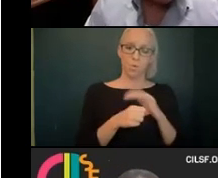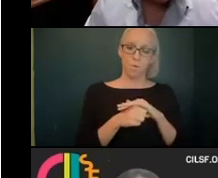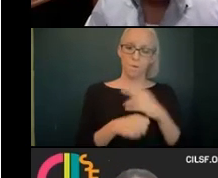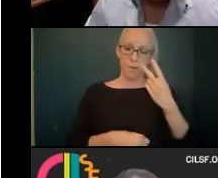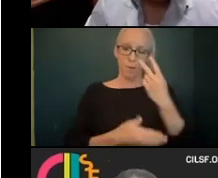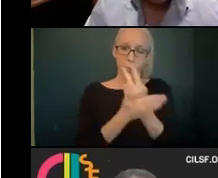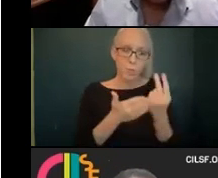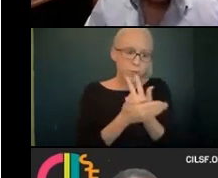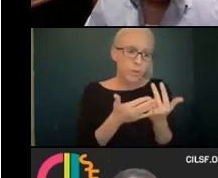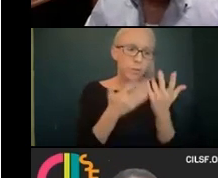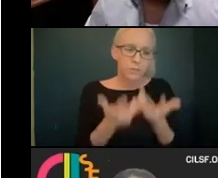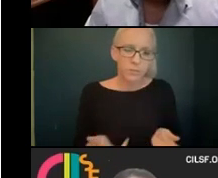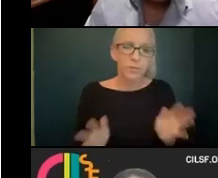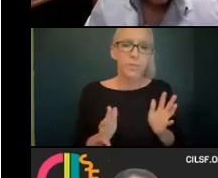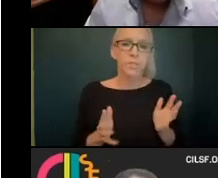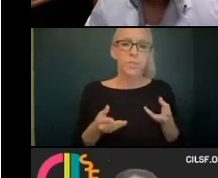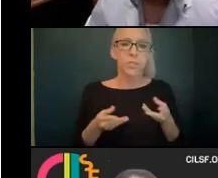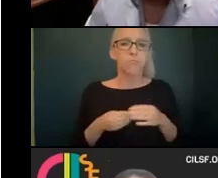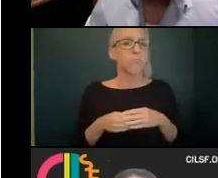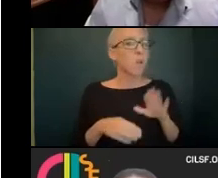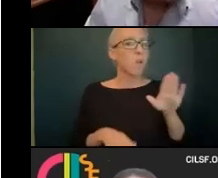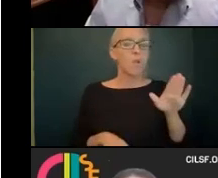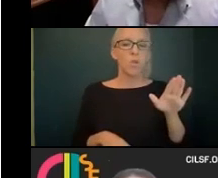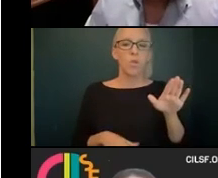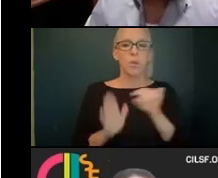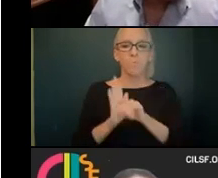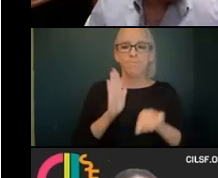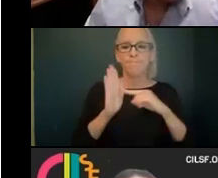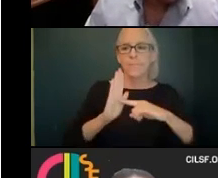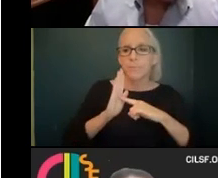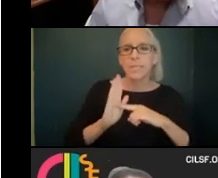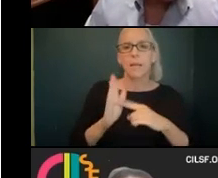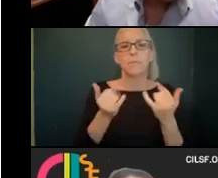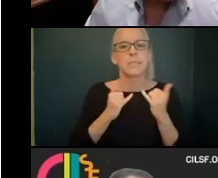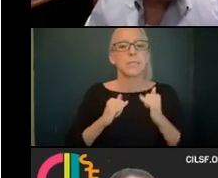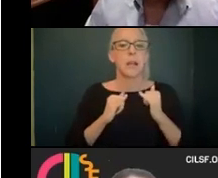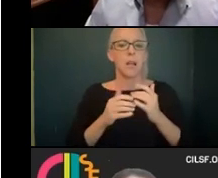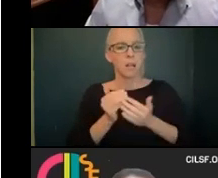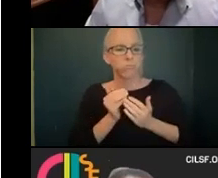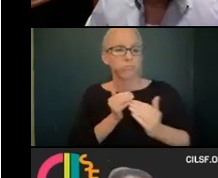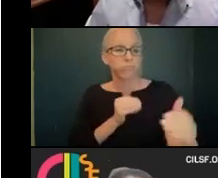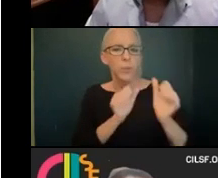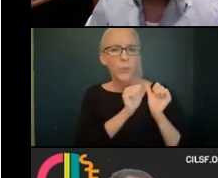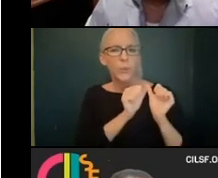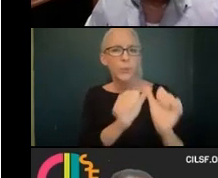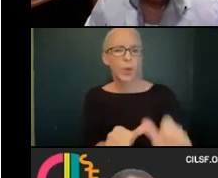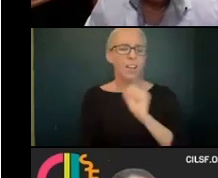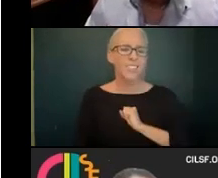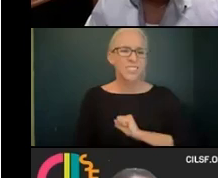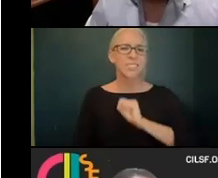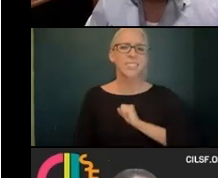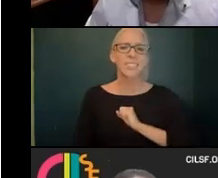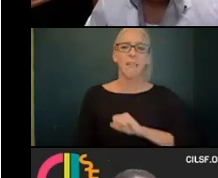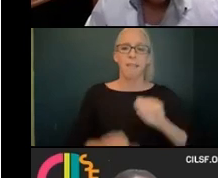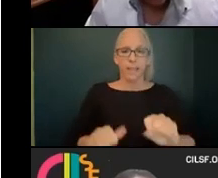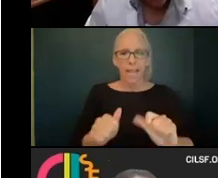But people have, the easiest example is a cough. We've always known that when people get lung infections, sometimes get a persistent cough that can last